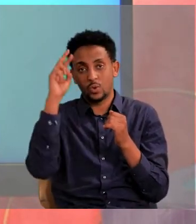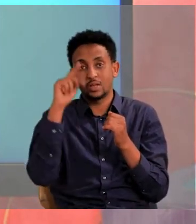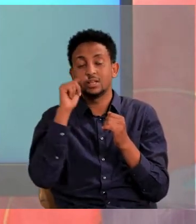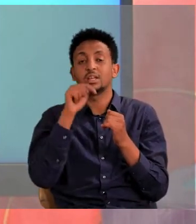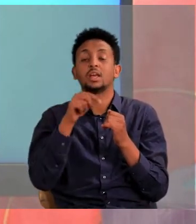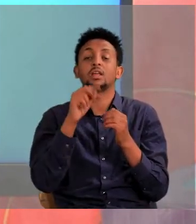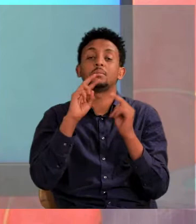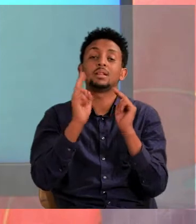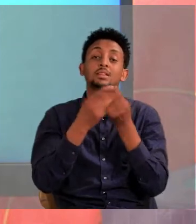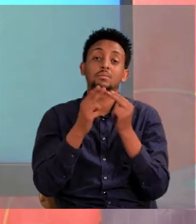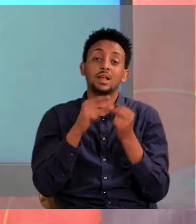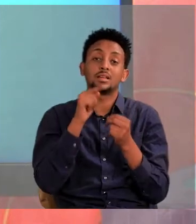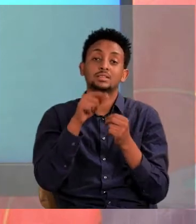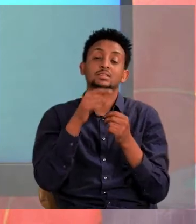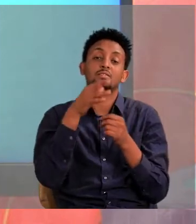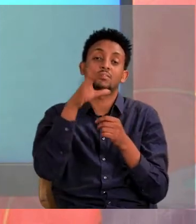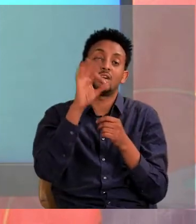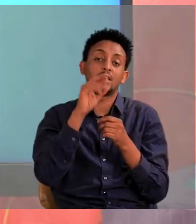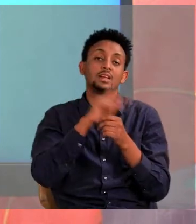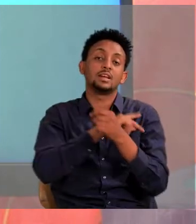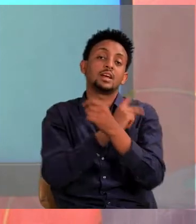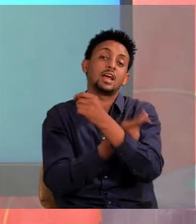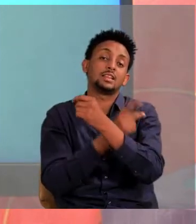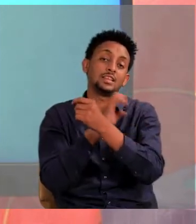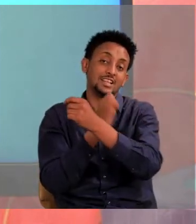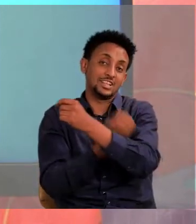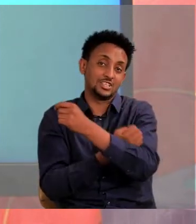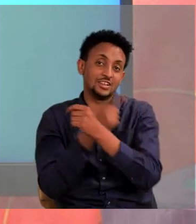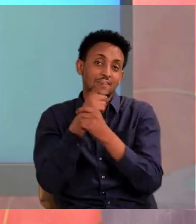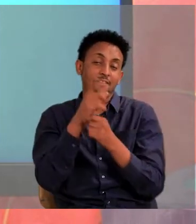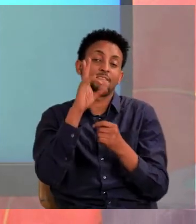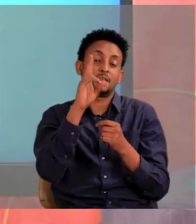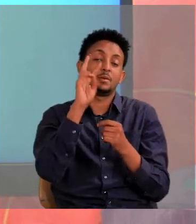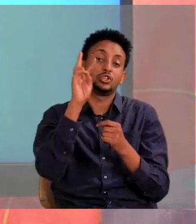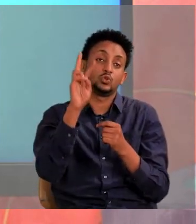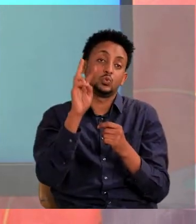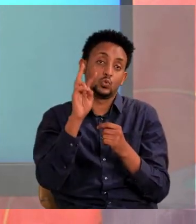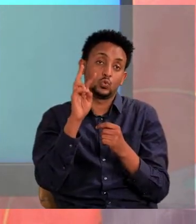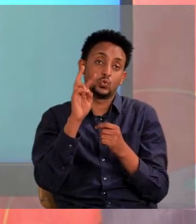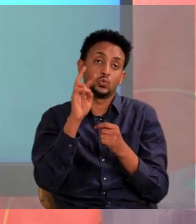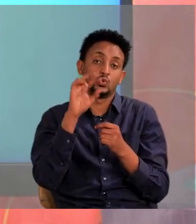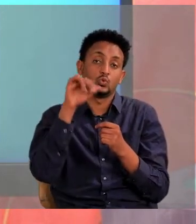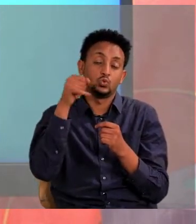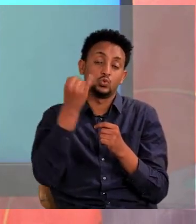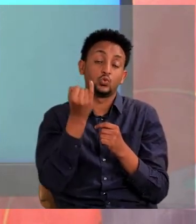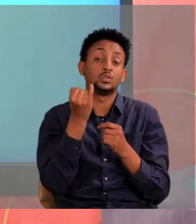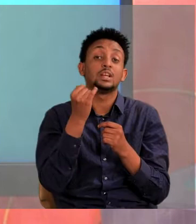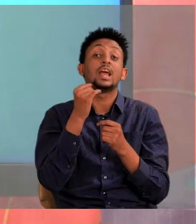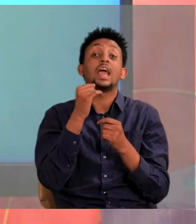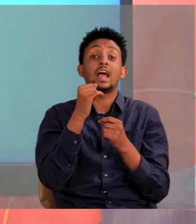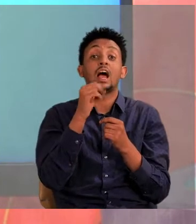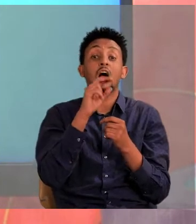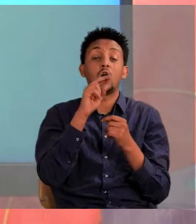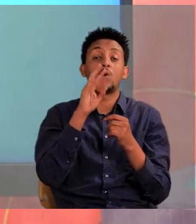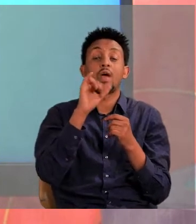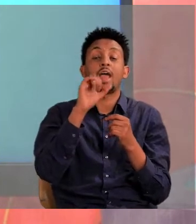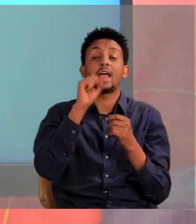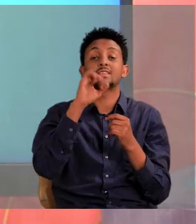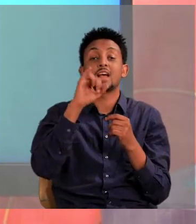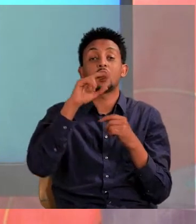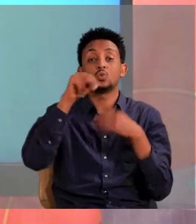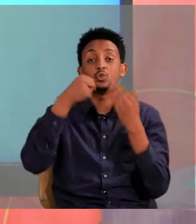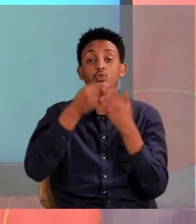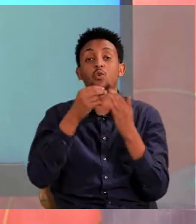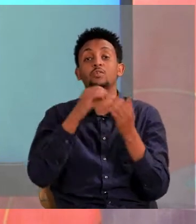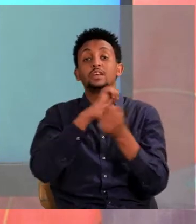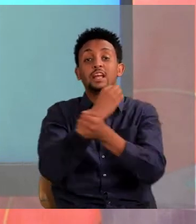So when you multiply this, you can find that the kinetic energy is 72 joule. By the way, the SI unit of energy and the